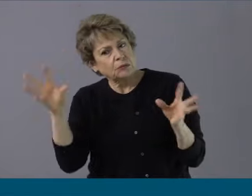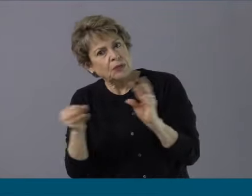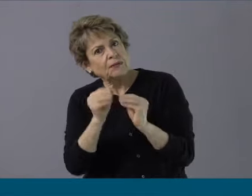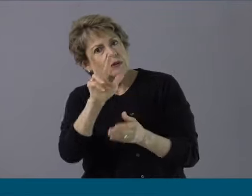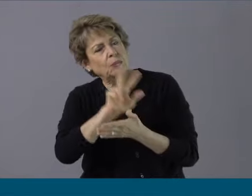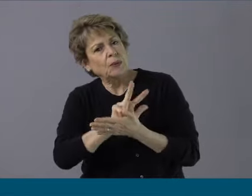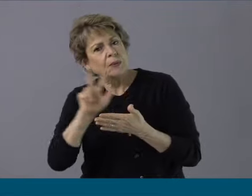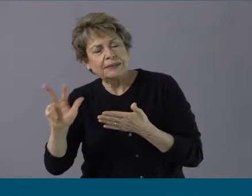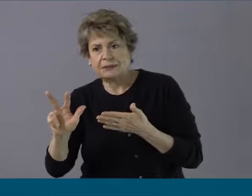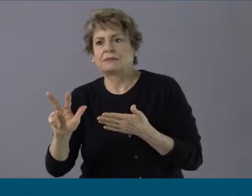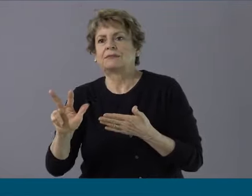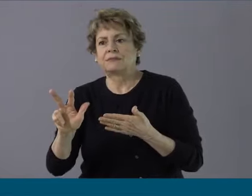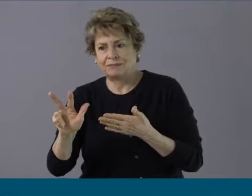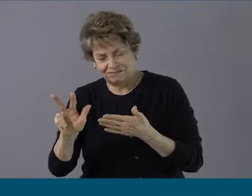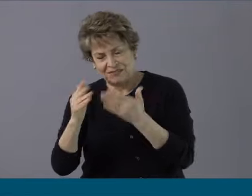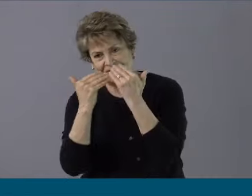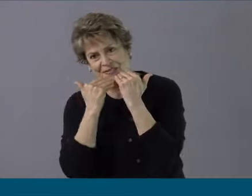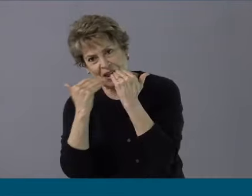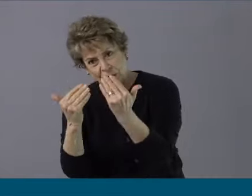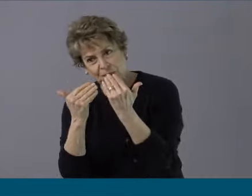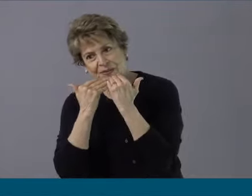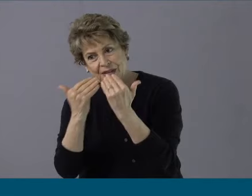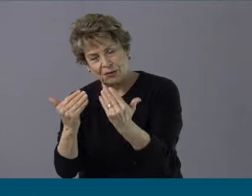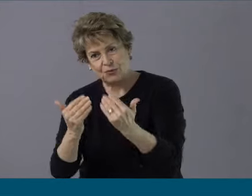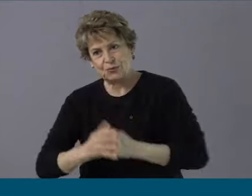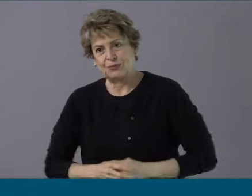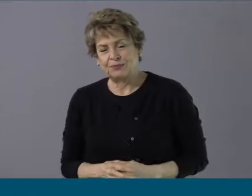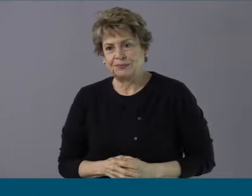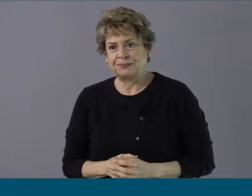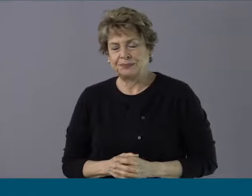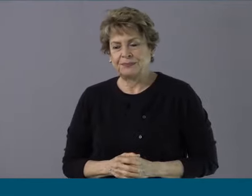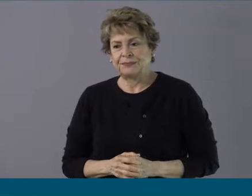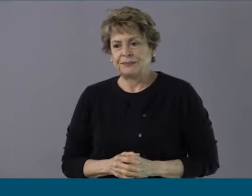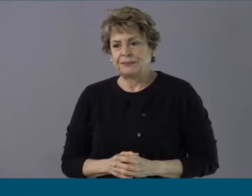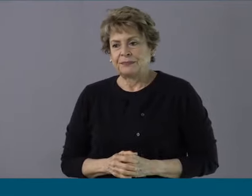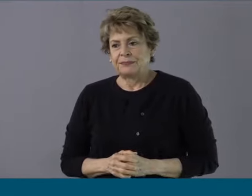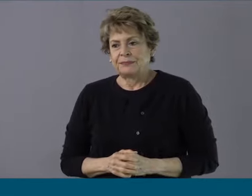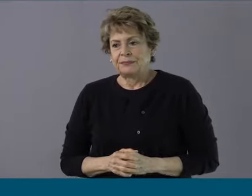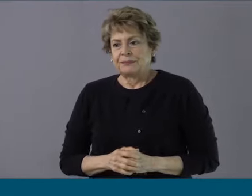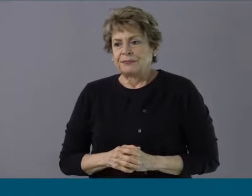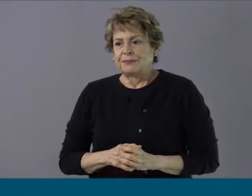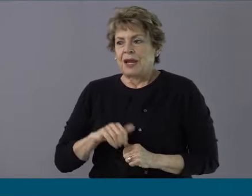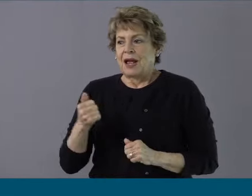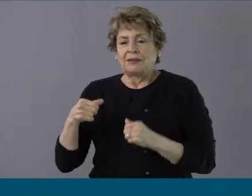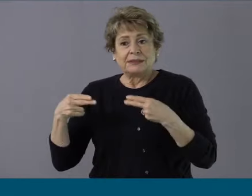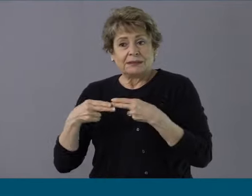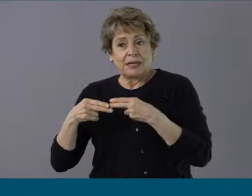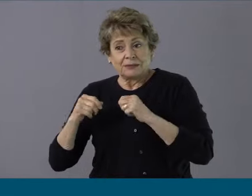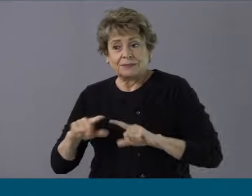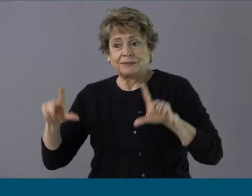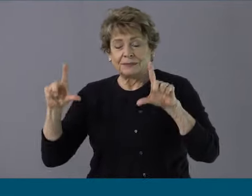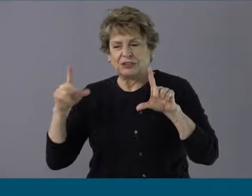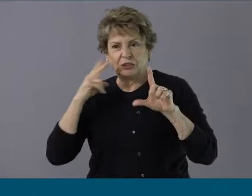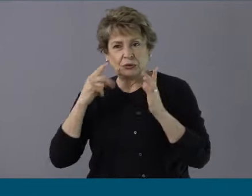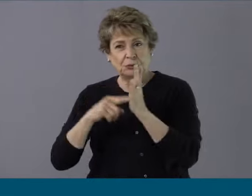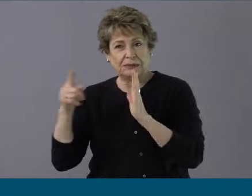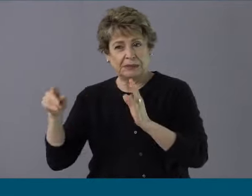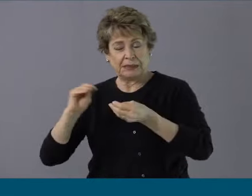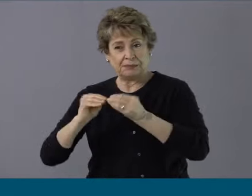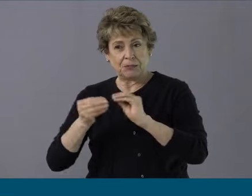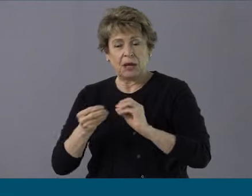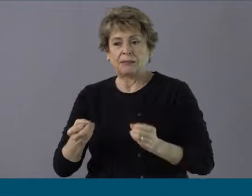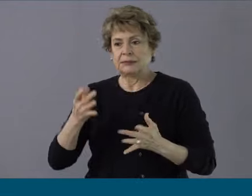Arizona. Now let's take a look at another graphic that will show how the number of cases have changed